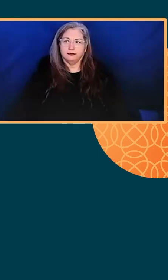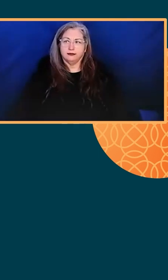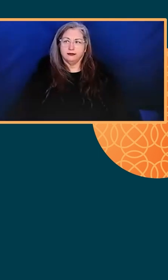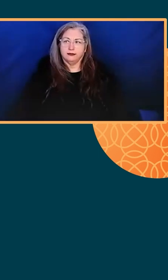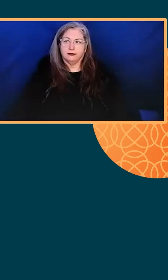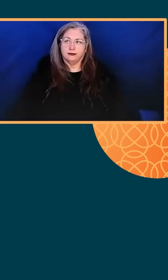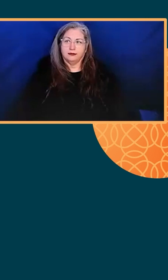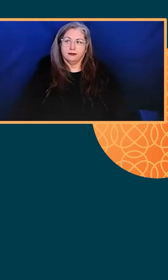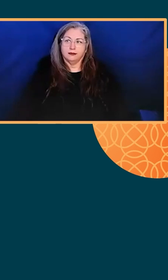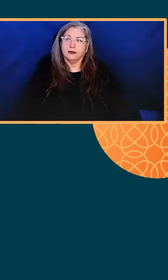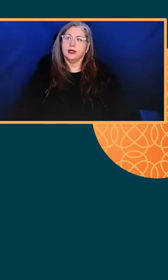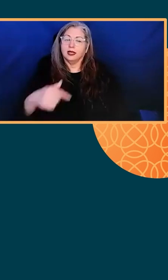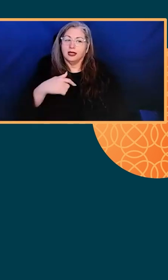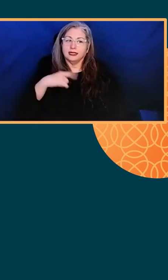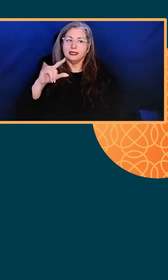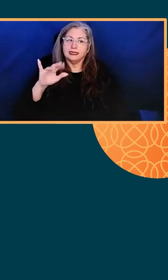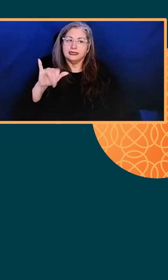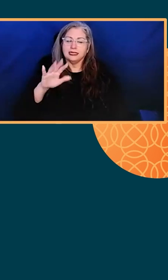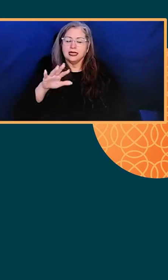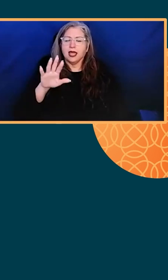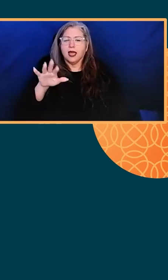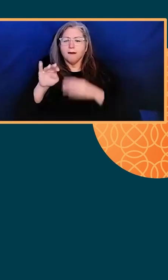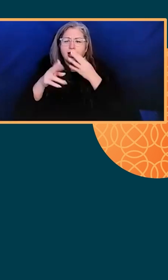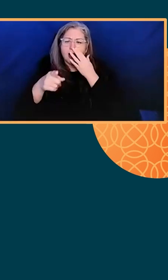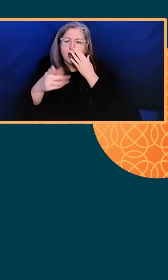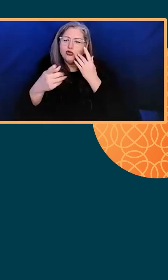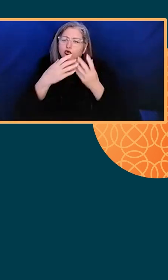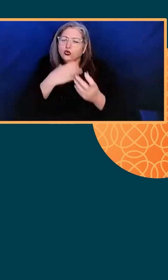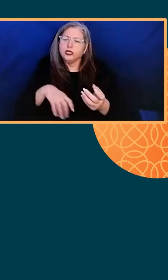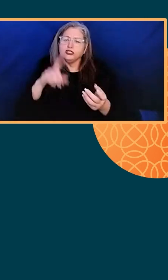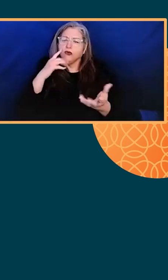This is Lindsey. Micah, what is it that you wish for?